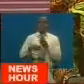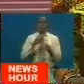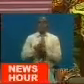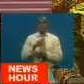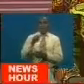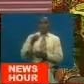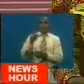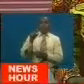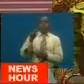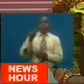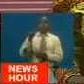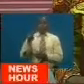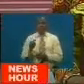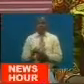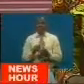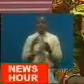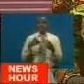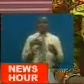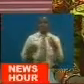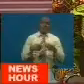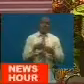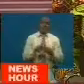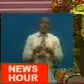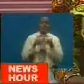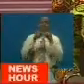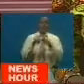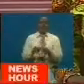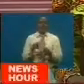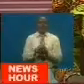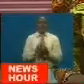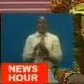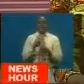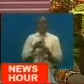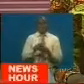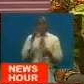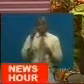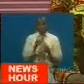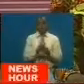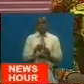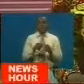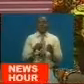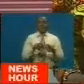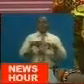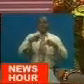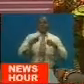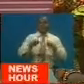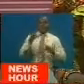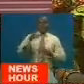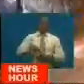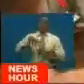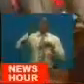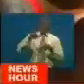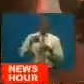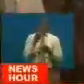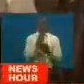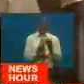world in 2011, faced challenges in sustaining that momentum due to erratic power supply. Growth